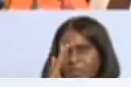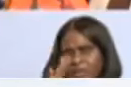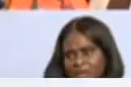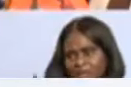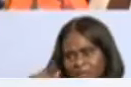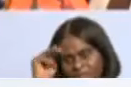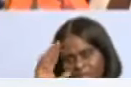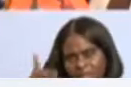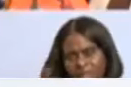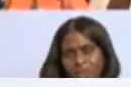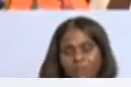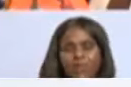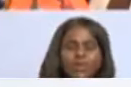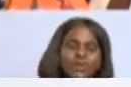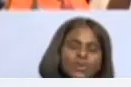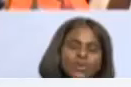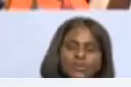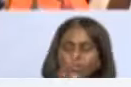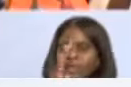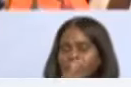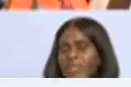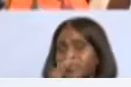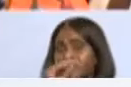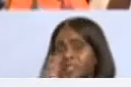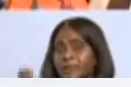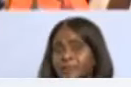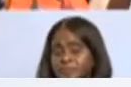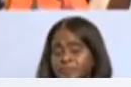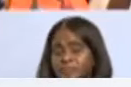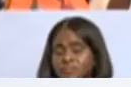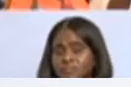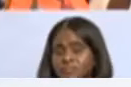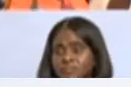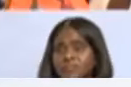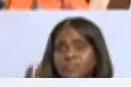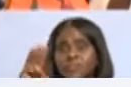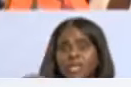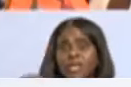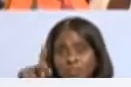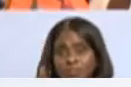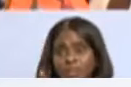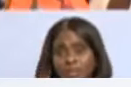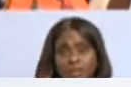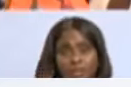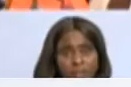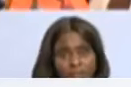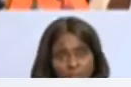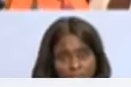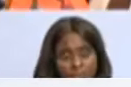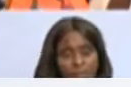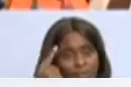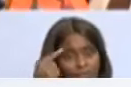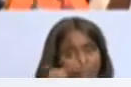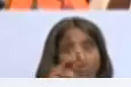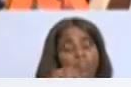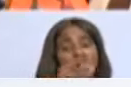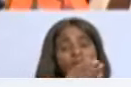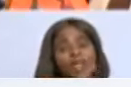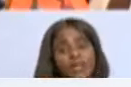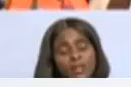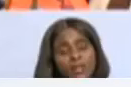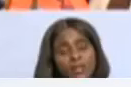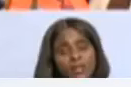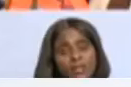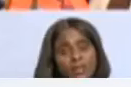sorry, Madam Speaker, the MPs for Mufrila from